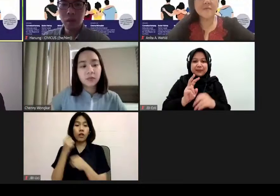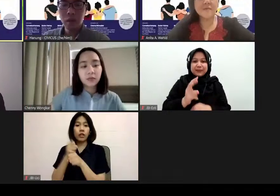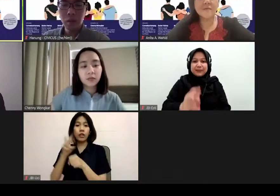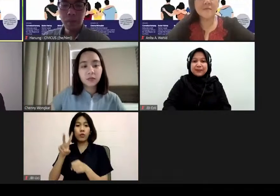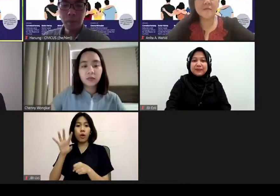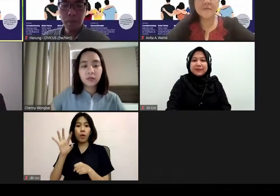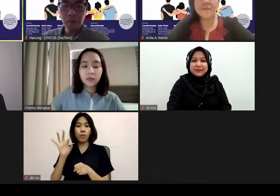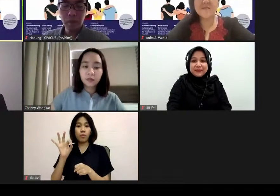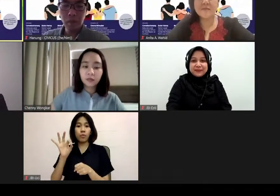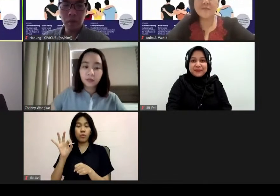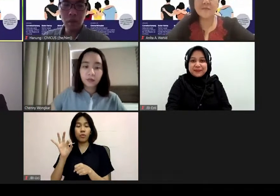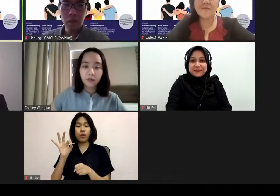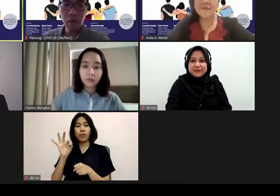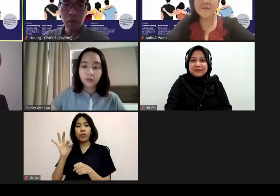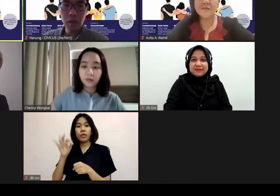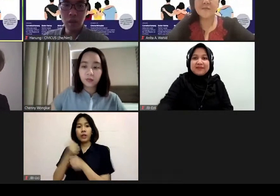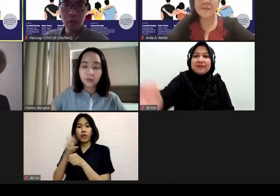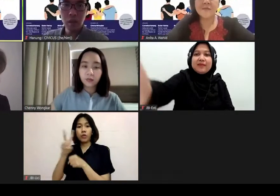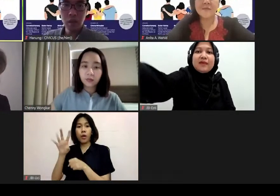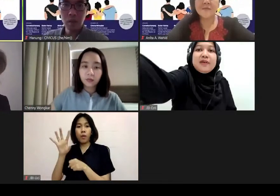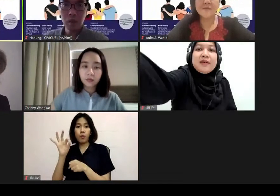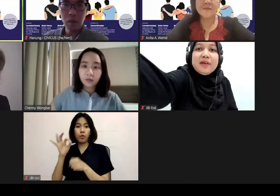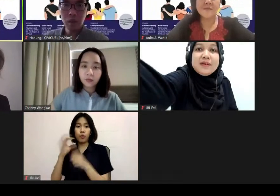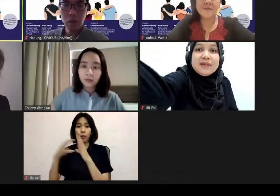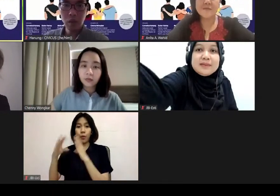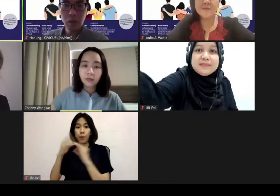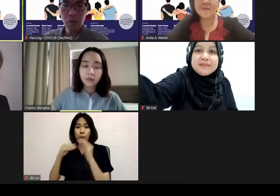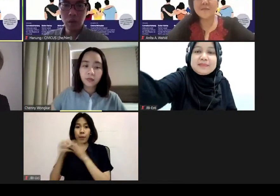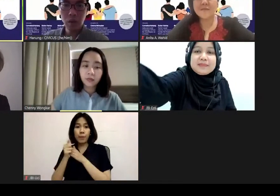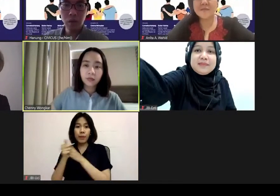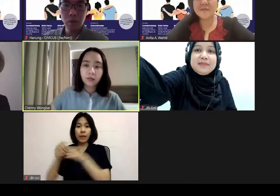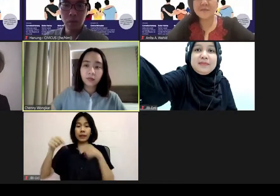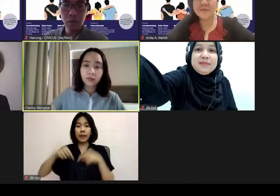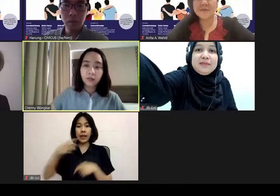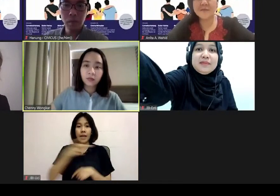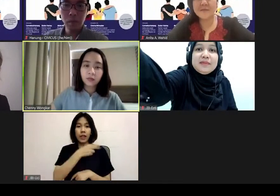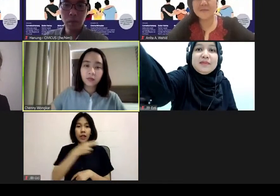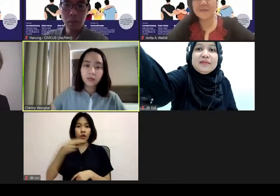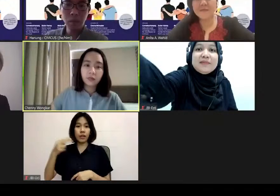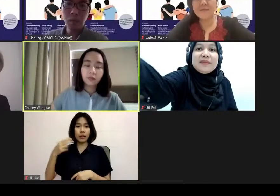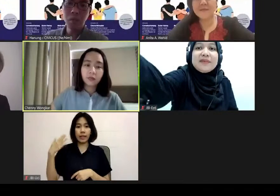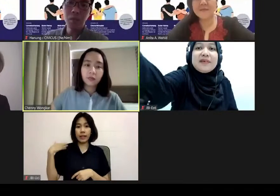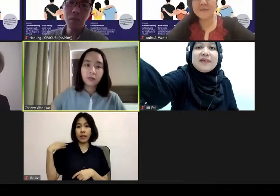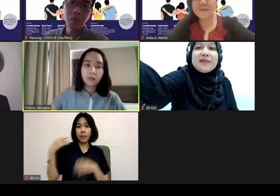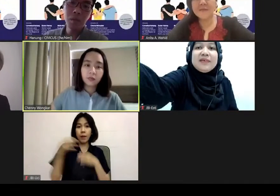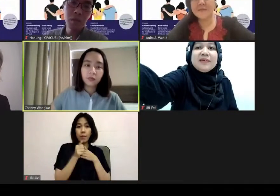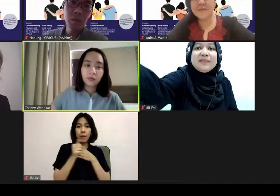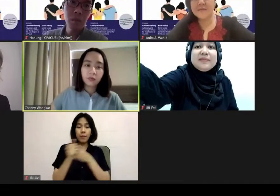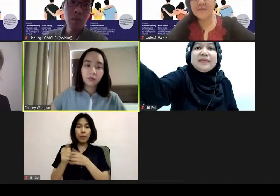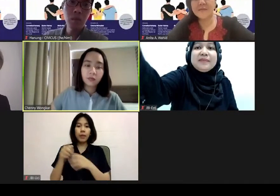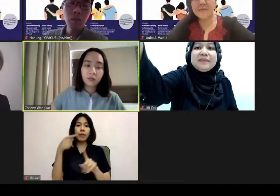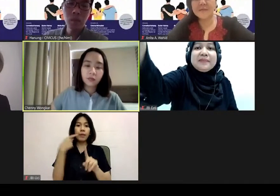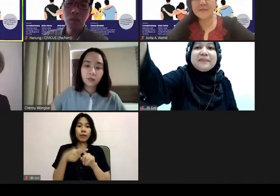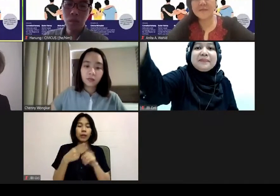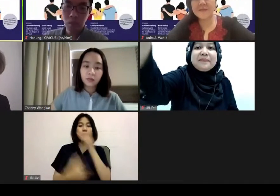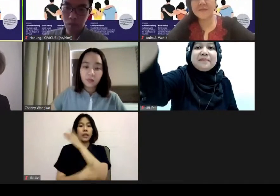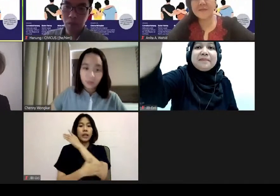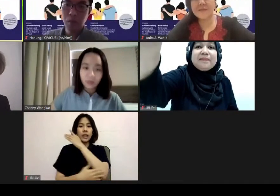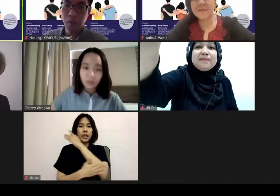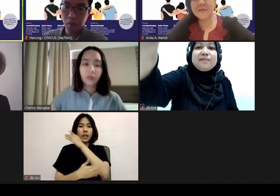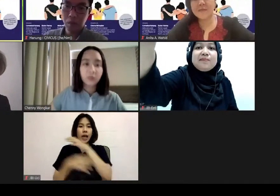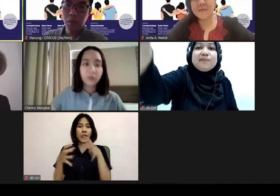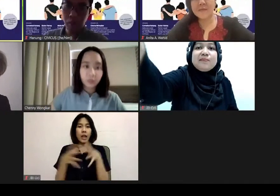the G20 presidency and then we are the leader, and Indonesia also well known